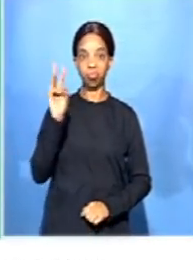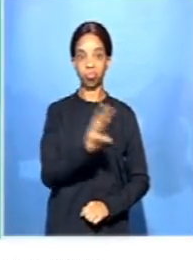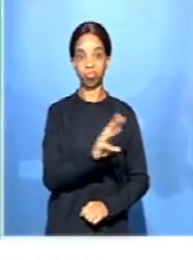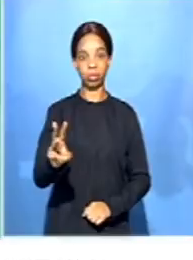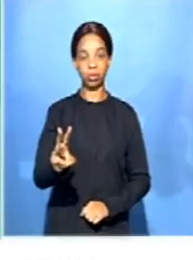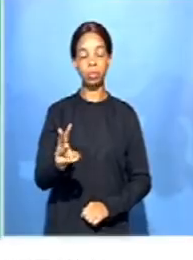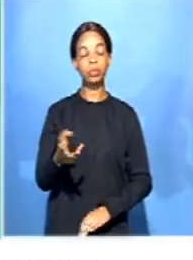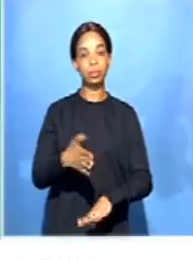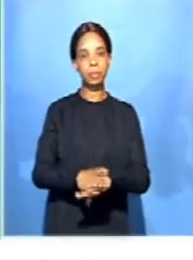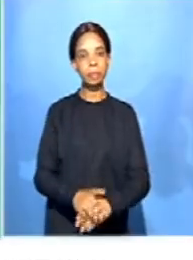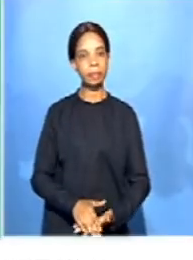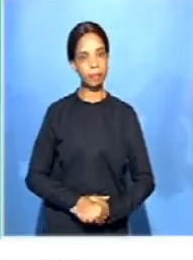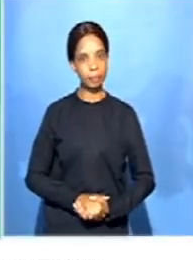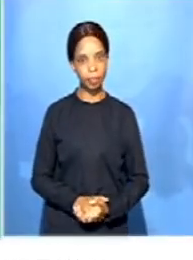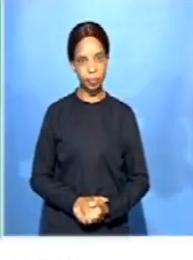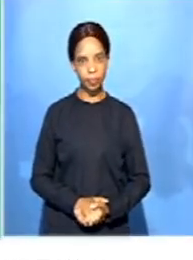uzokufa.